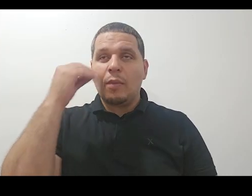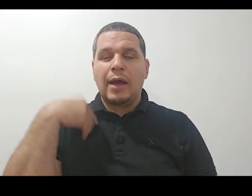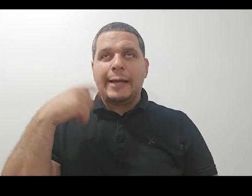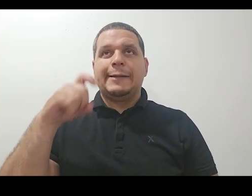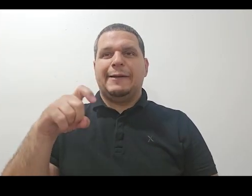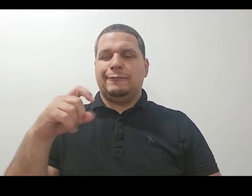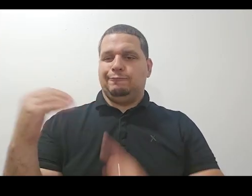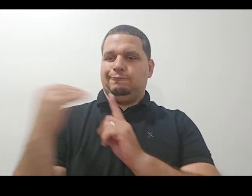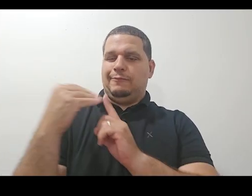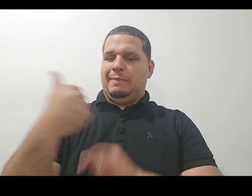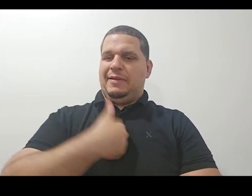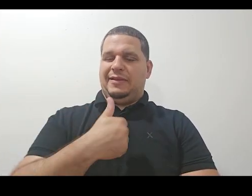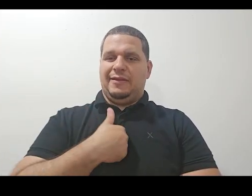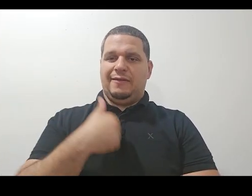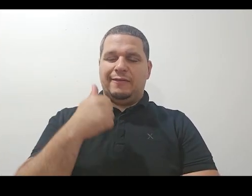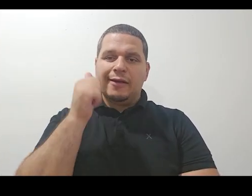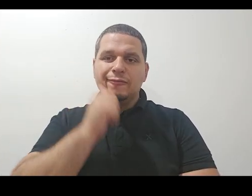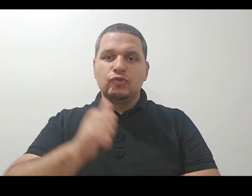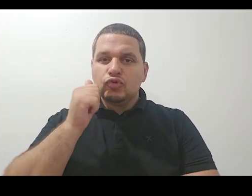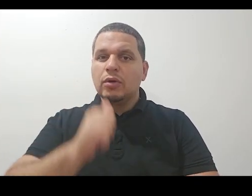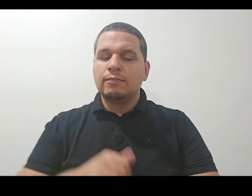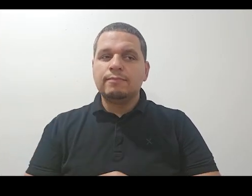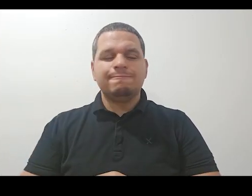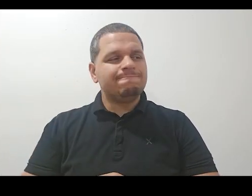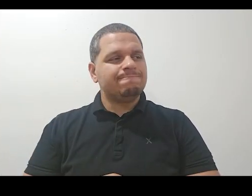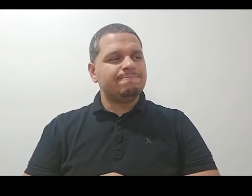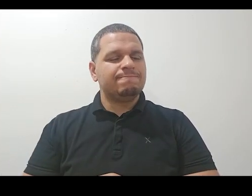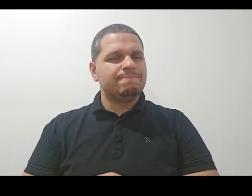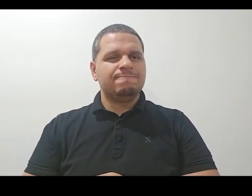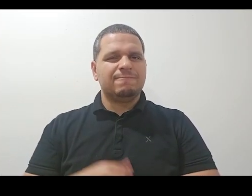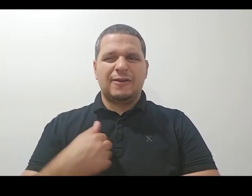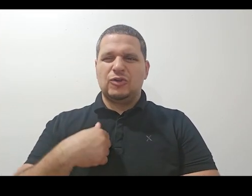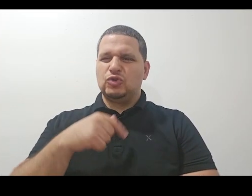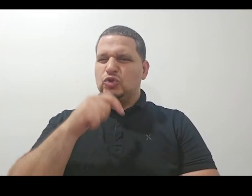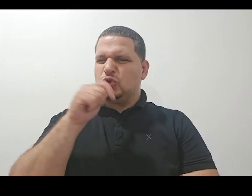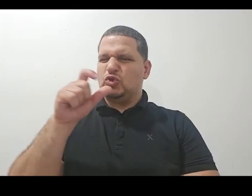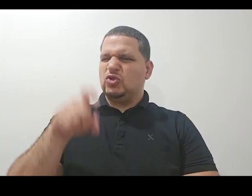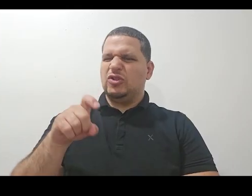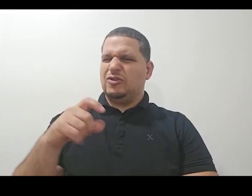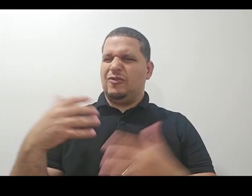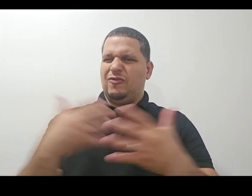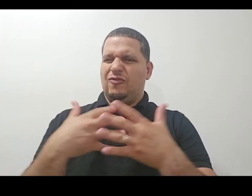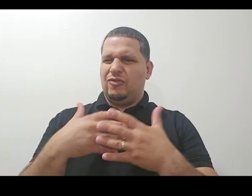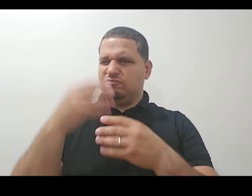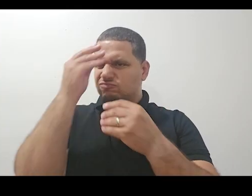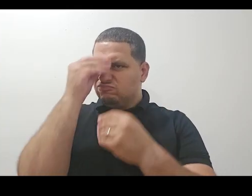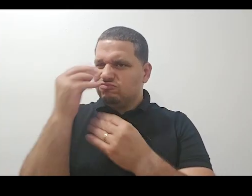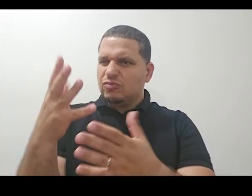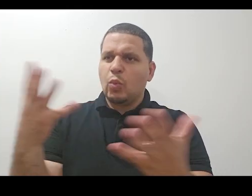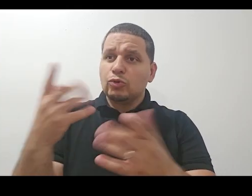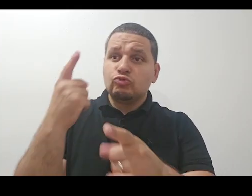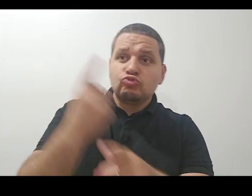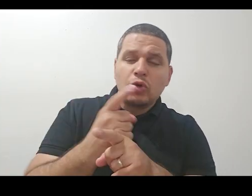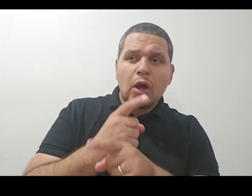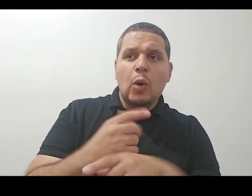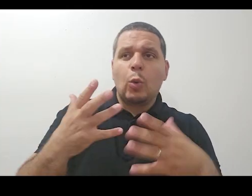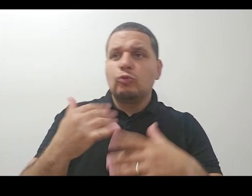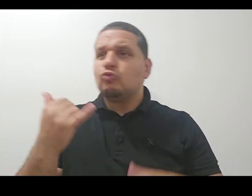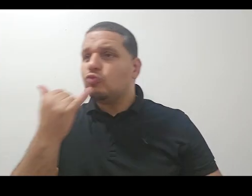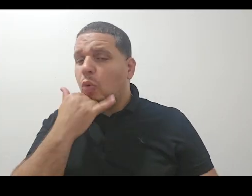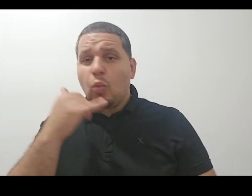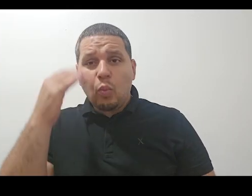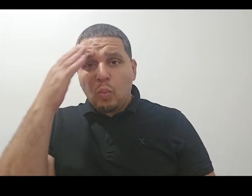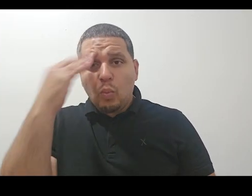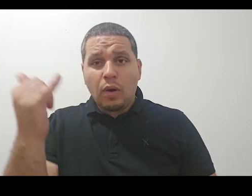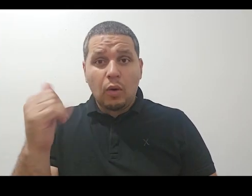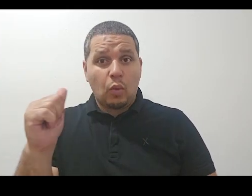this regularly, that I shouldn't be afraid to tell someone what's right or what's wrong, because not